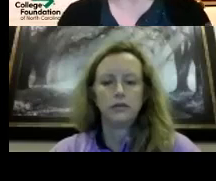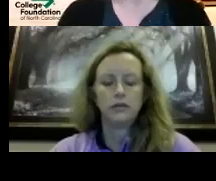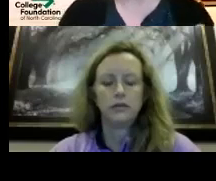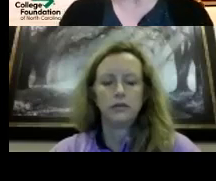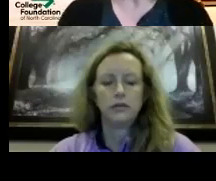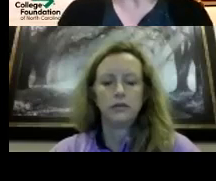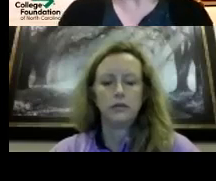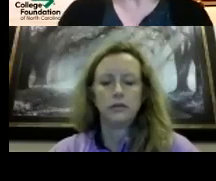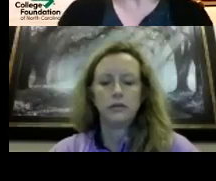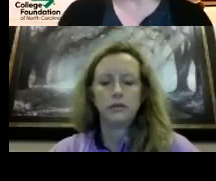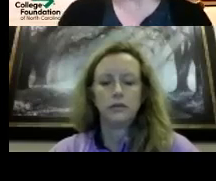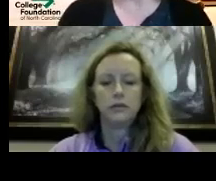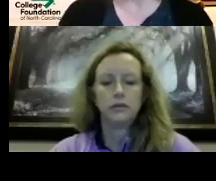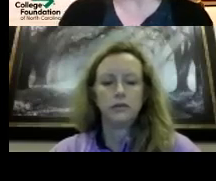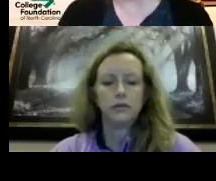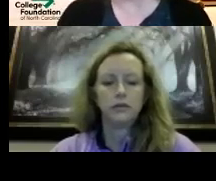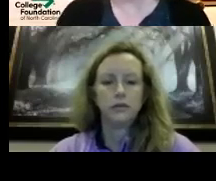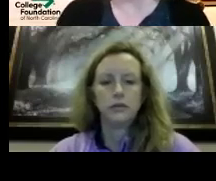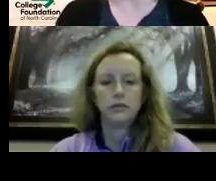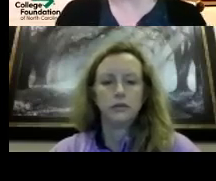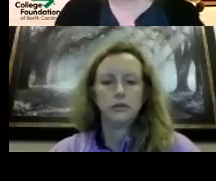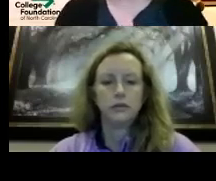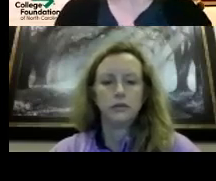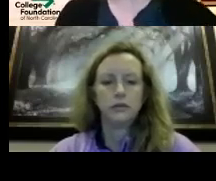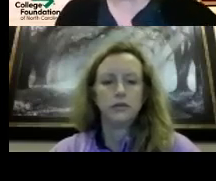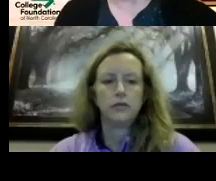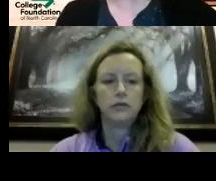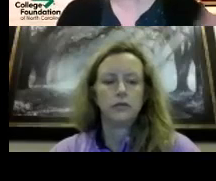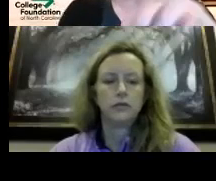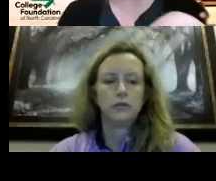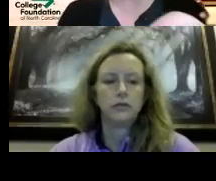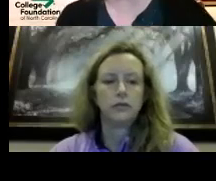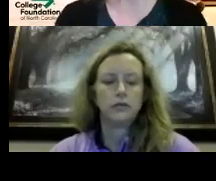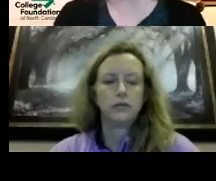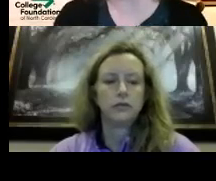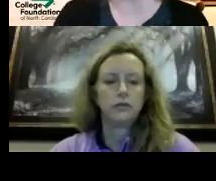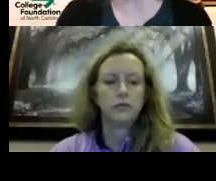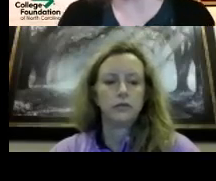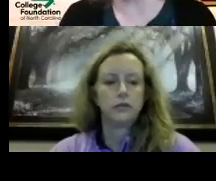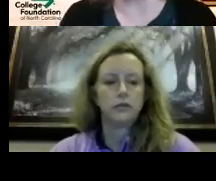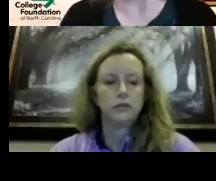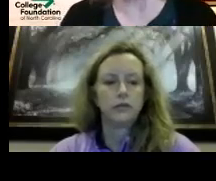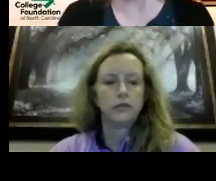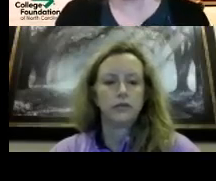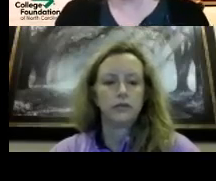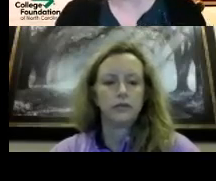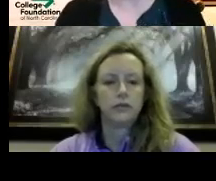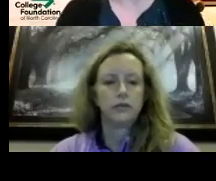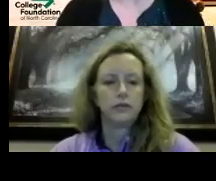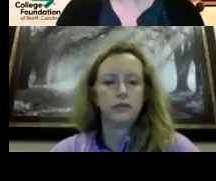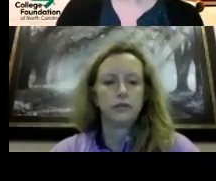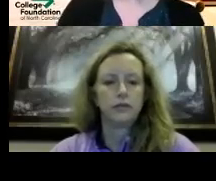parent is also going to be included with that FAFSA. If that parent who's filling out the FAFSA has remarried, that's going to be included on the FAFSA as